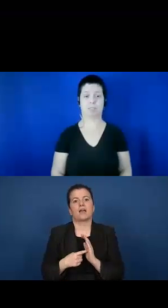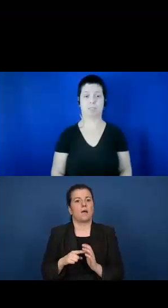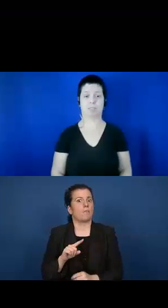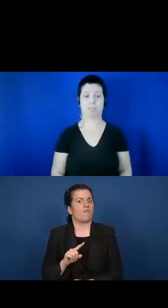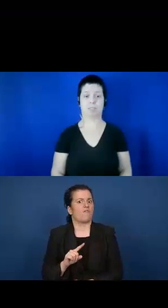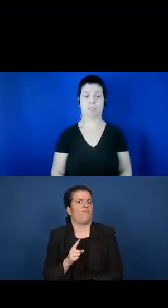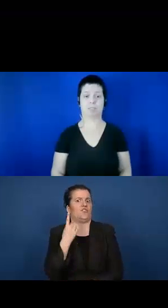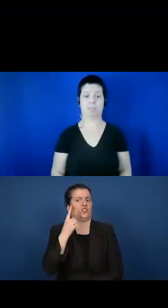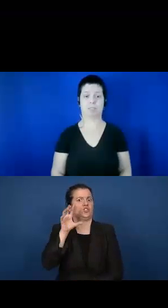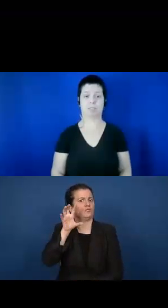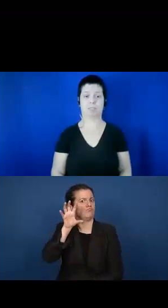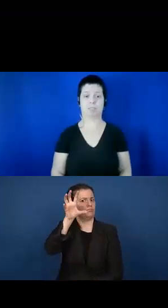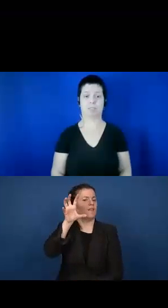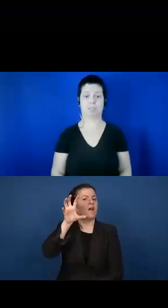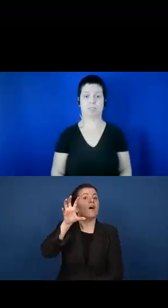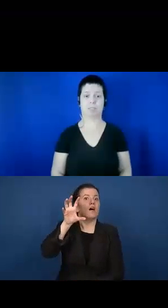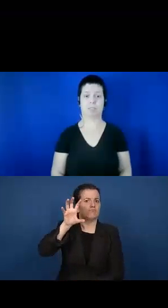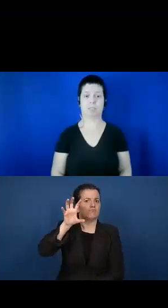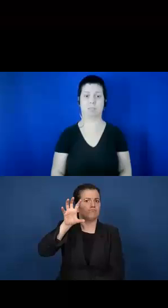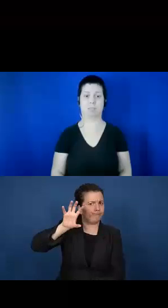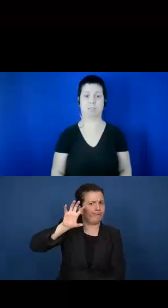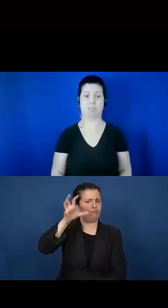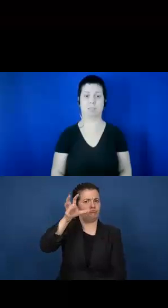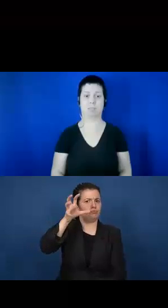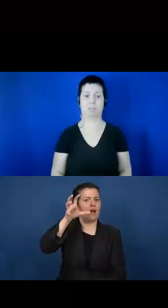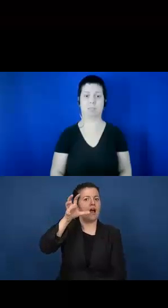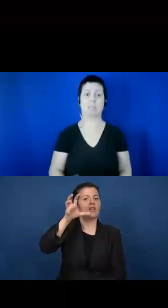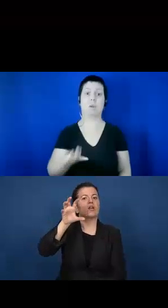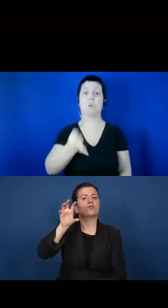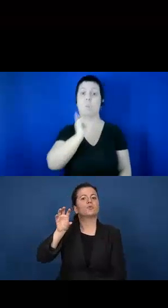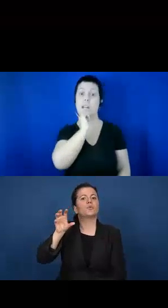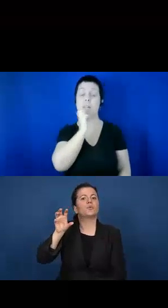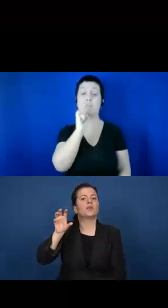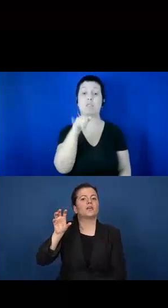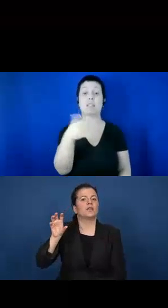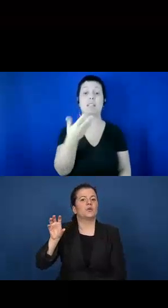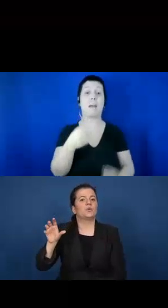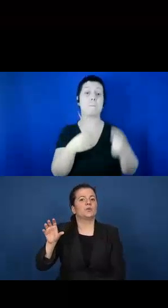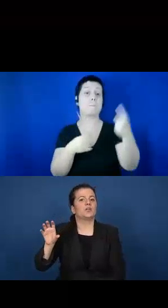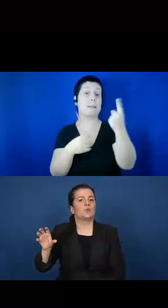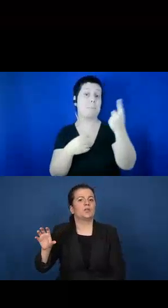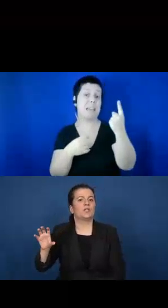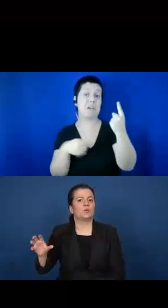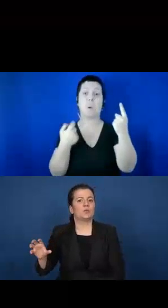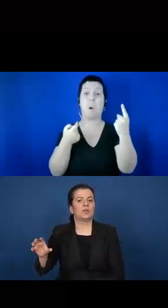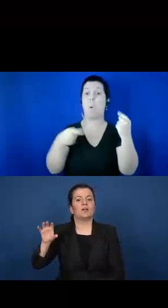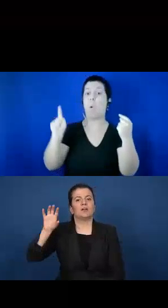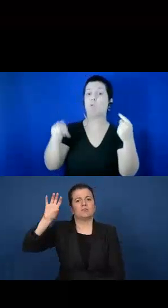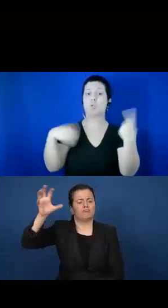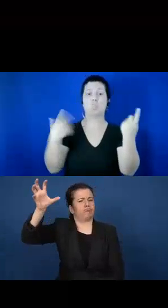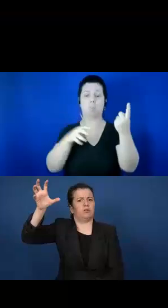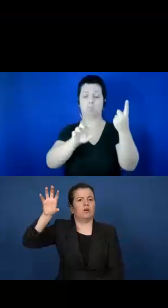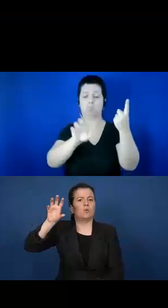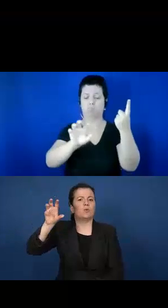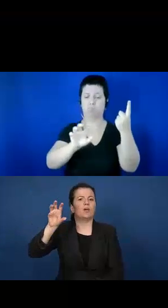any of the other nodes in the haptogram to vibrate more intensively or less intensively,